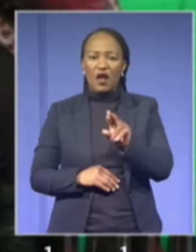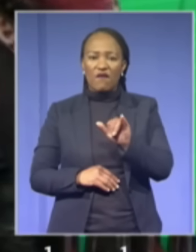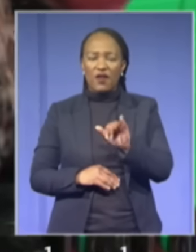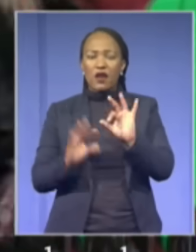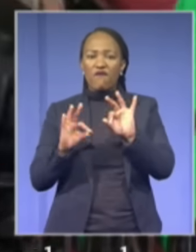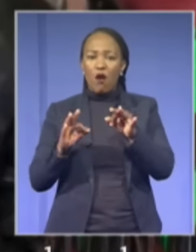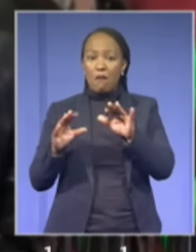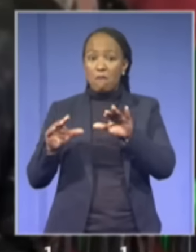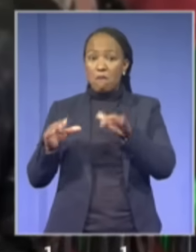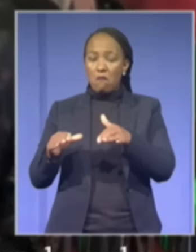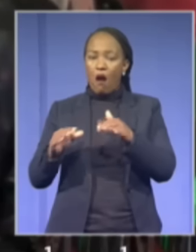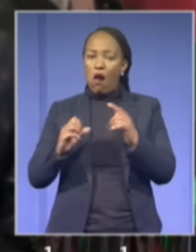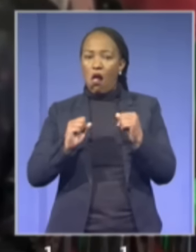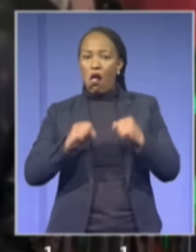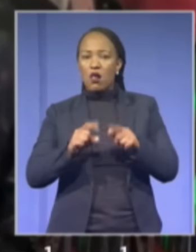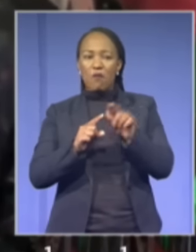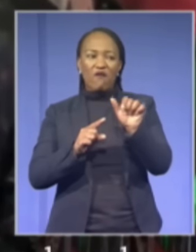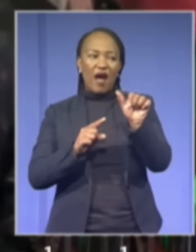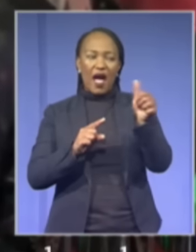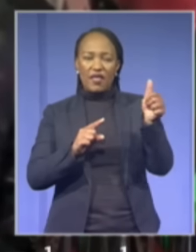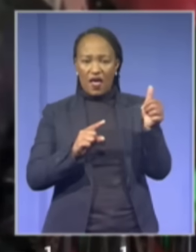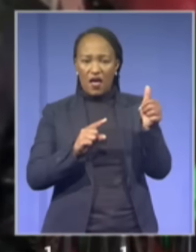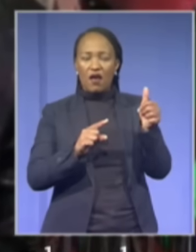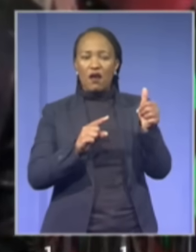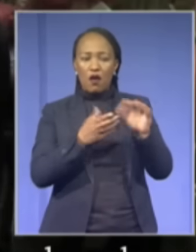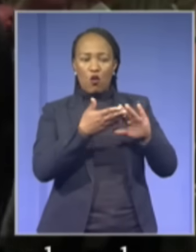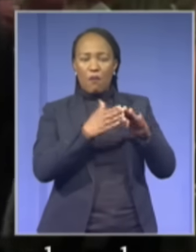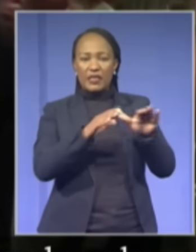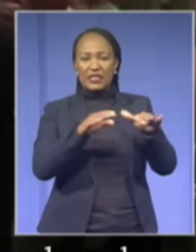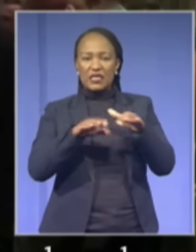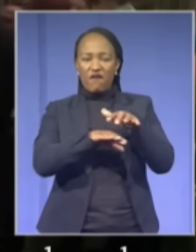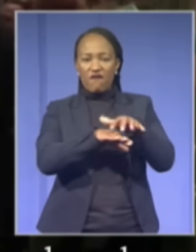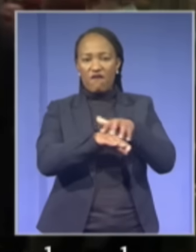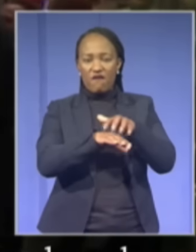di tshwanang le merafe e mengwe mo mererong ya temothuo,